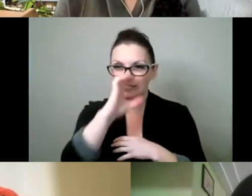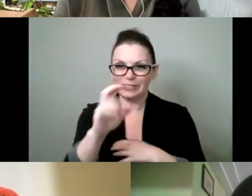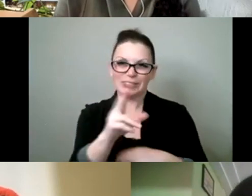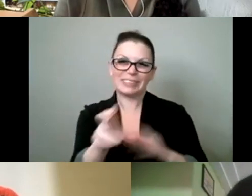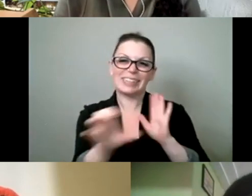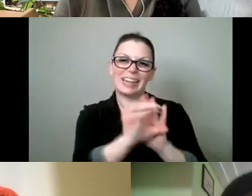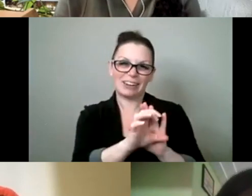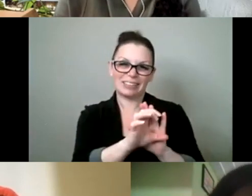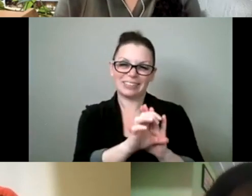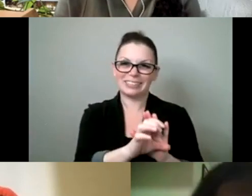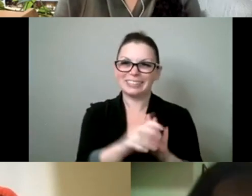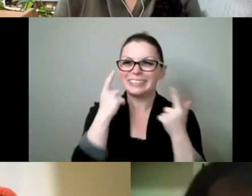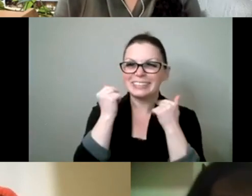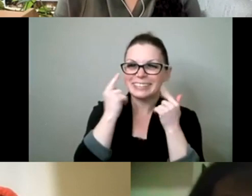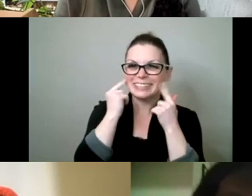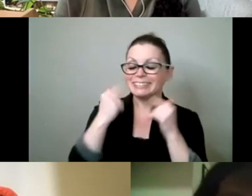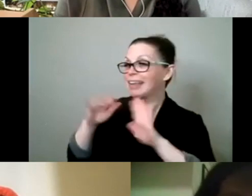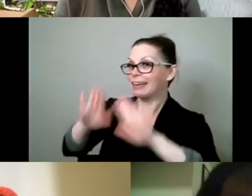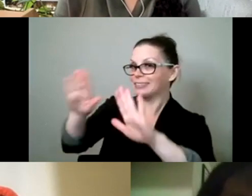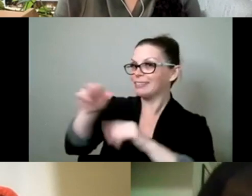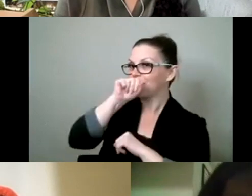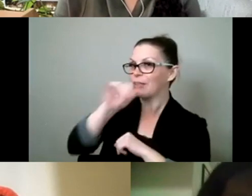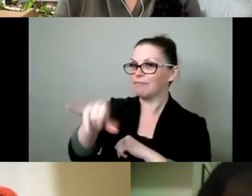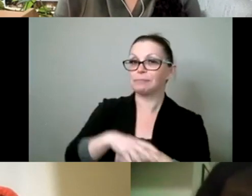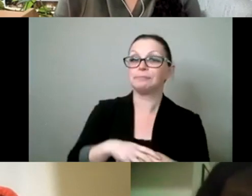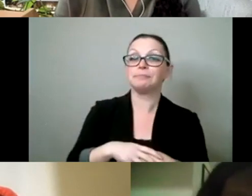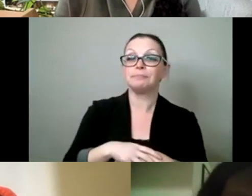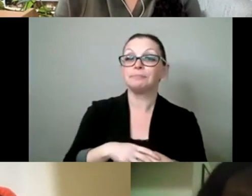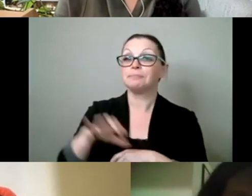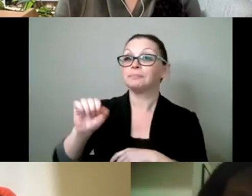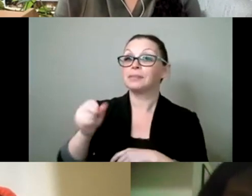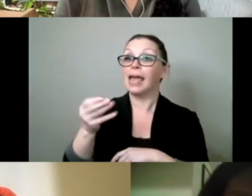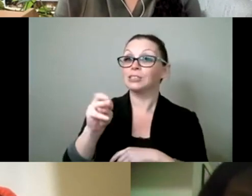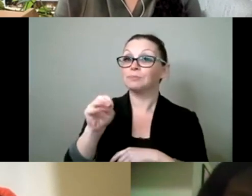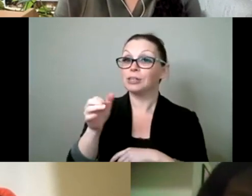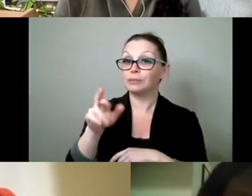Excellent. I love that. Cashmere.